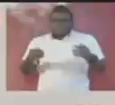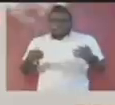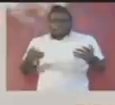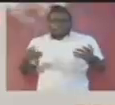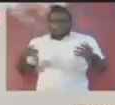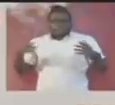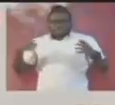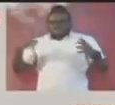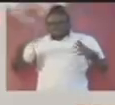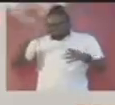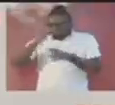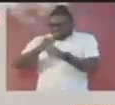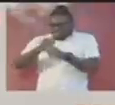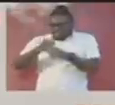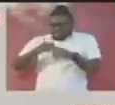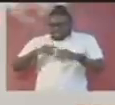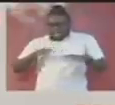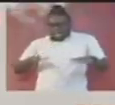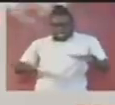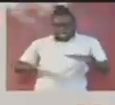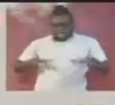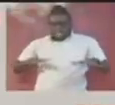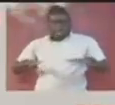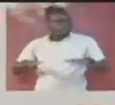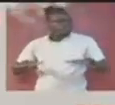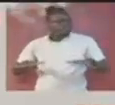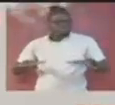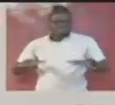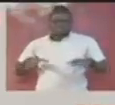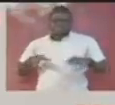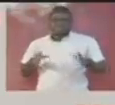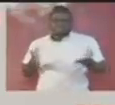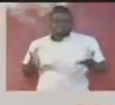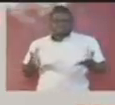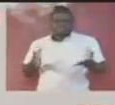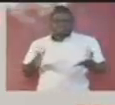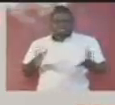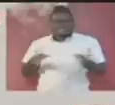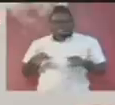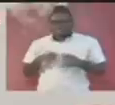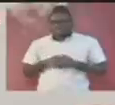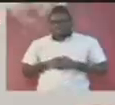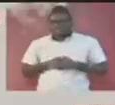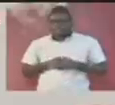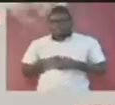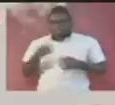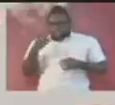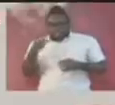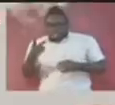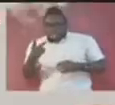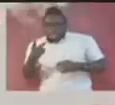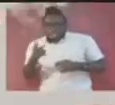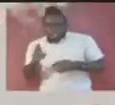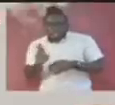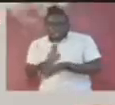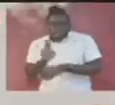recognize it. Also, the University of the West Indies, under the Dean of the